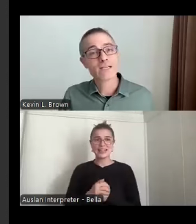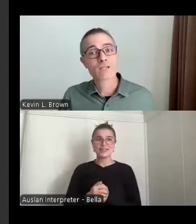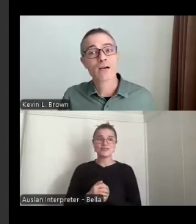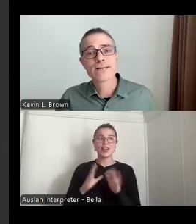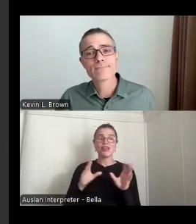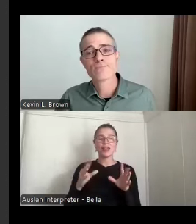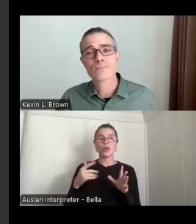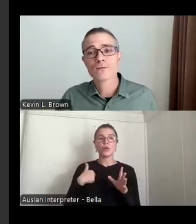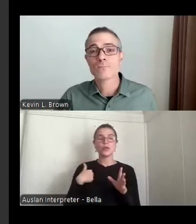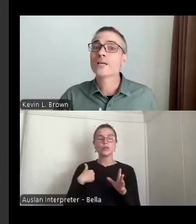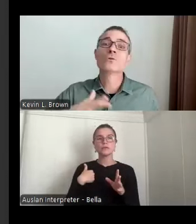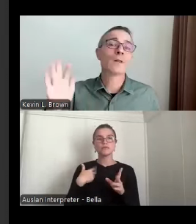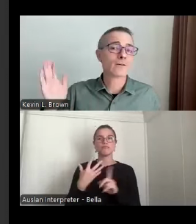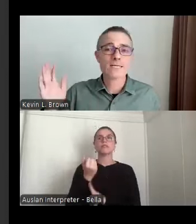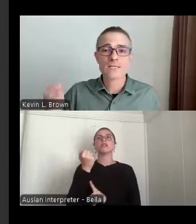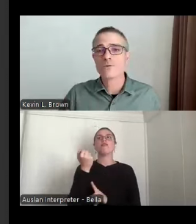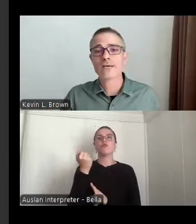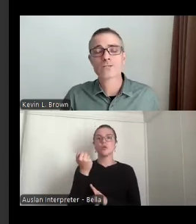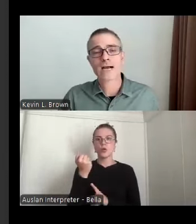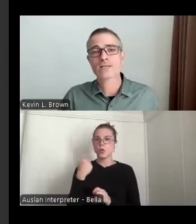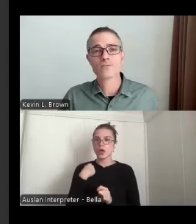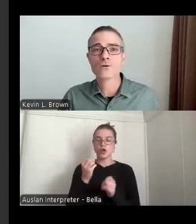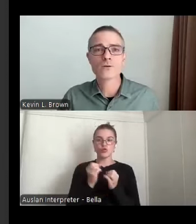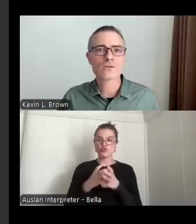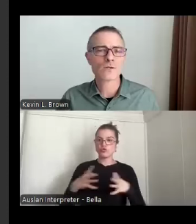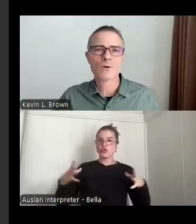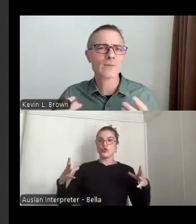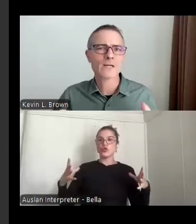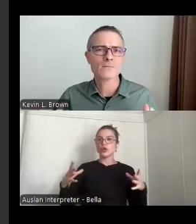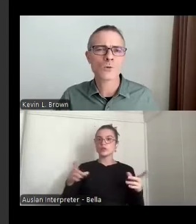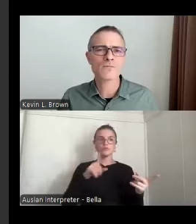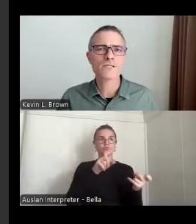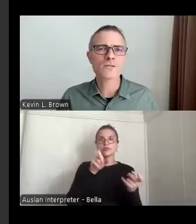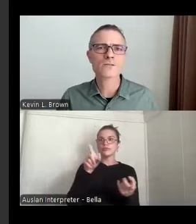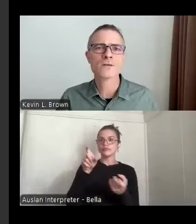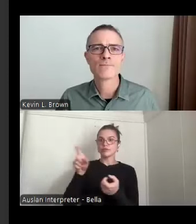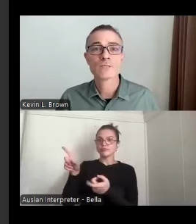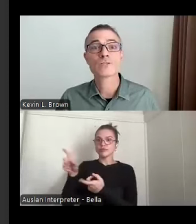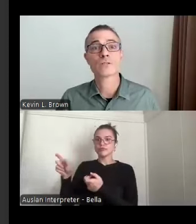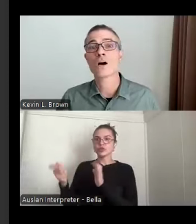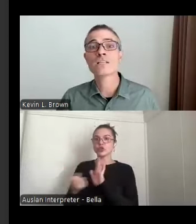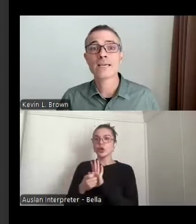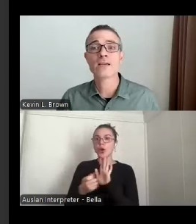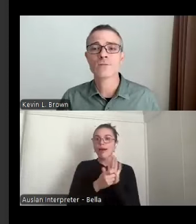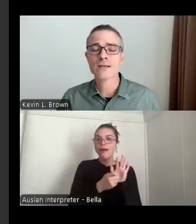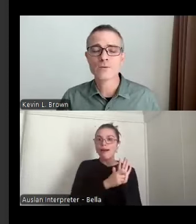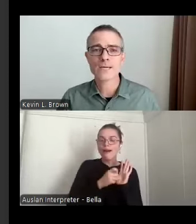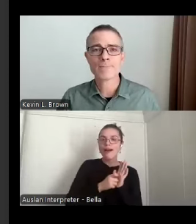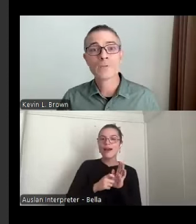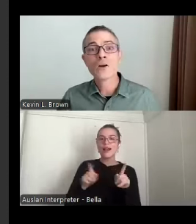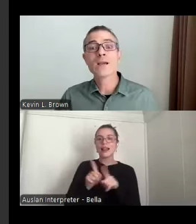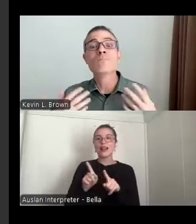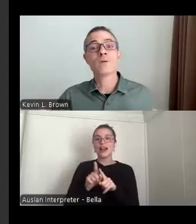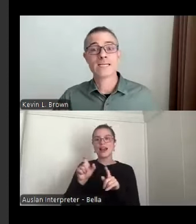made a discovery. We grew like crazy. We attracted donors, prominent global funders such as Cartier